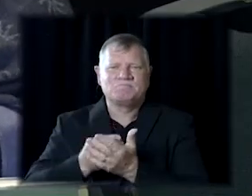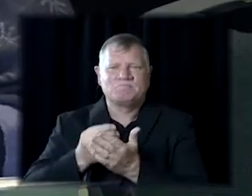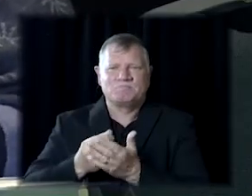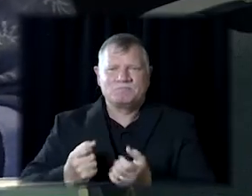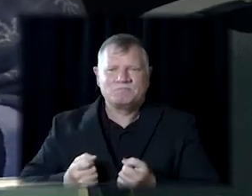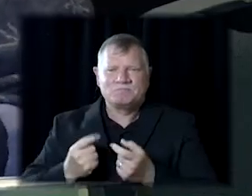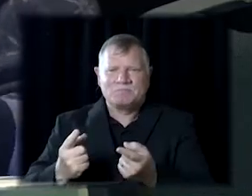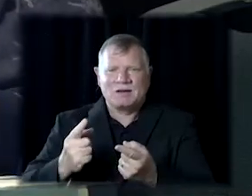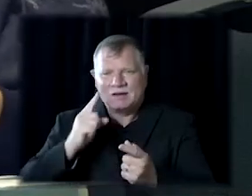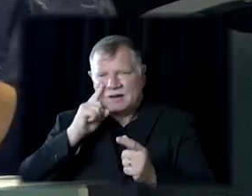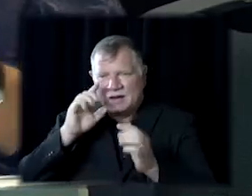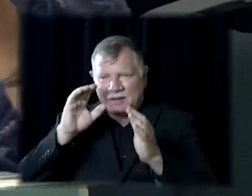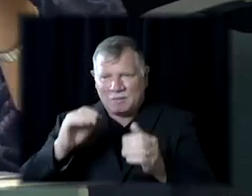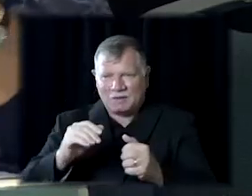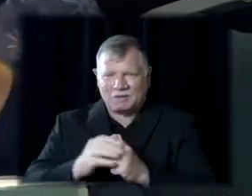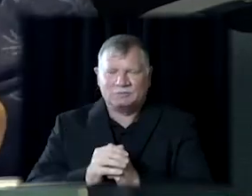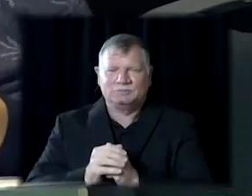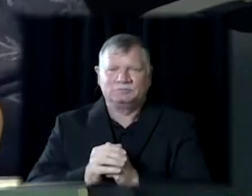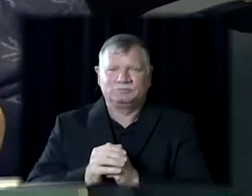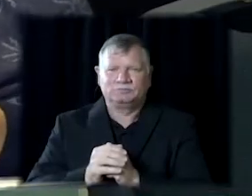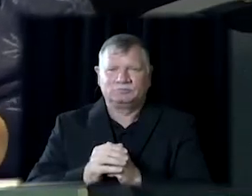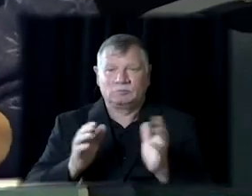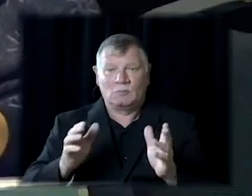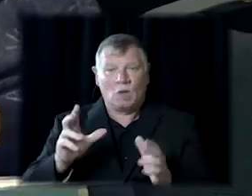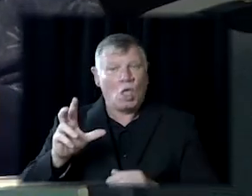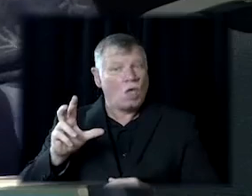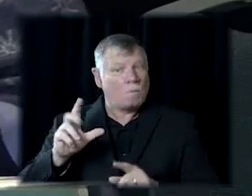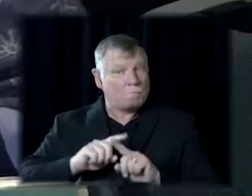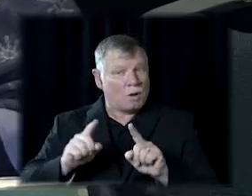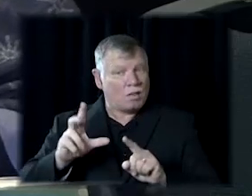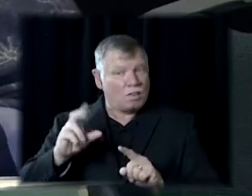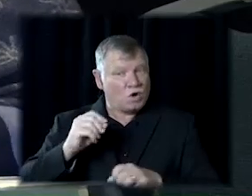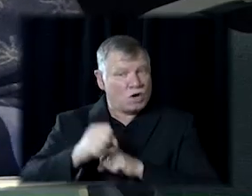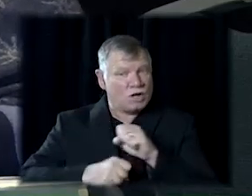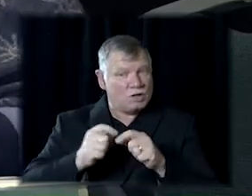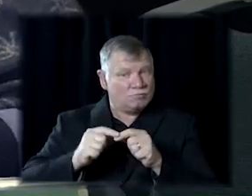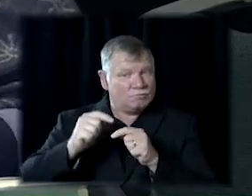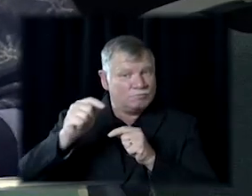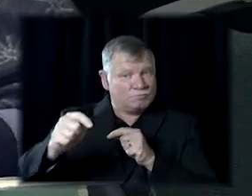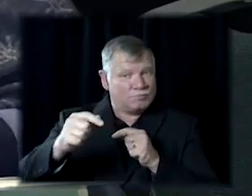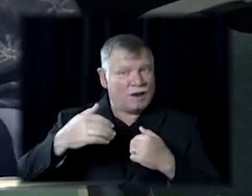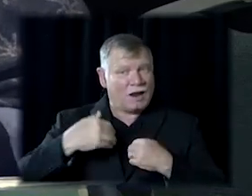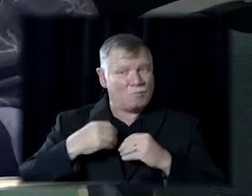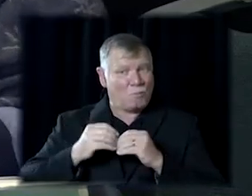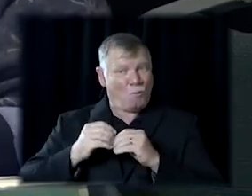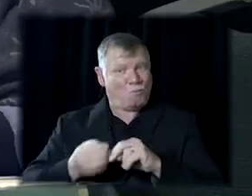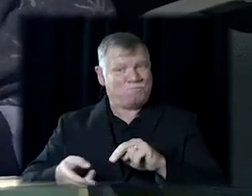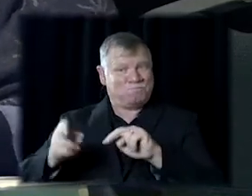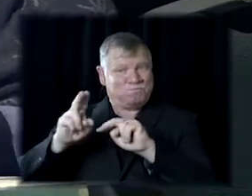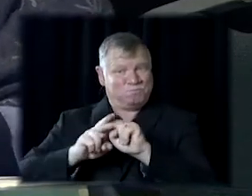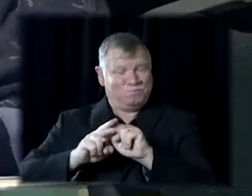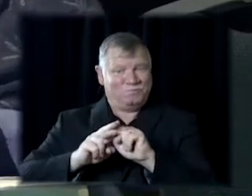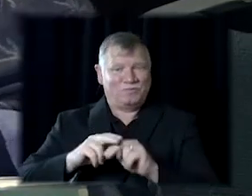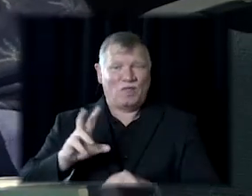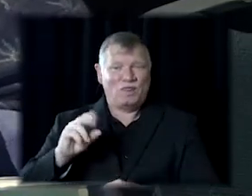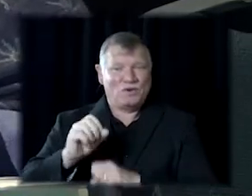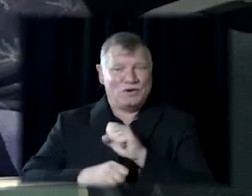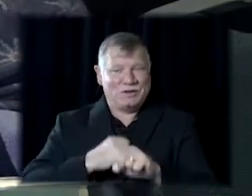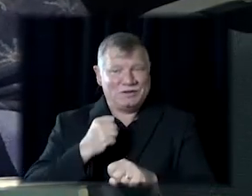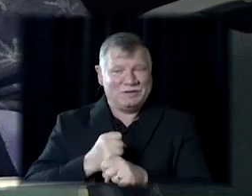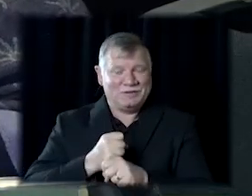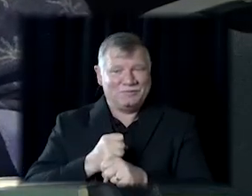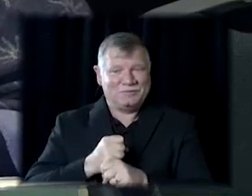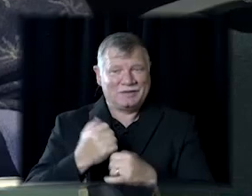projections. The 30-year period, though, has a greater surplus. So the 30-year period